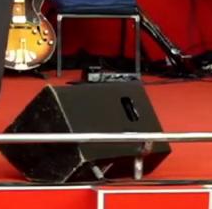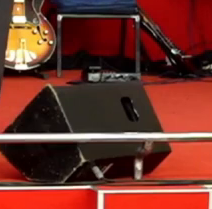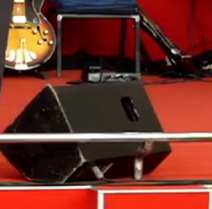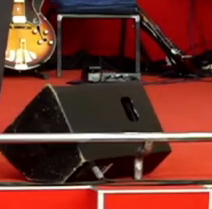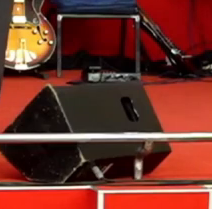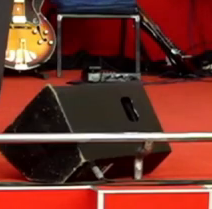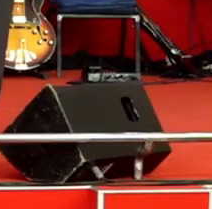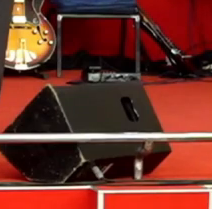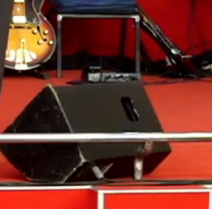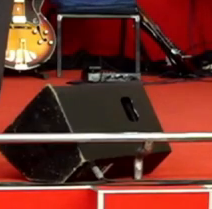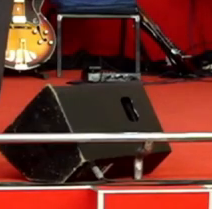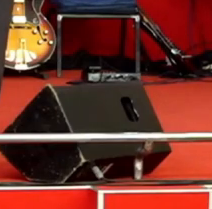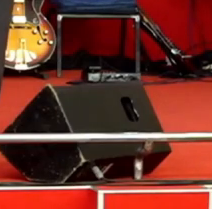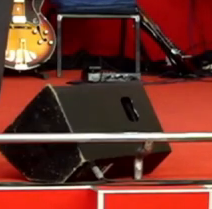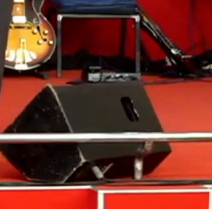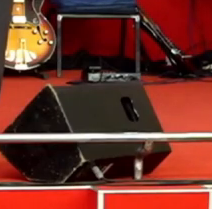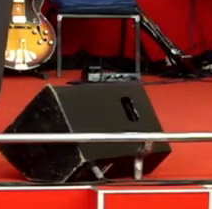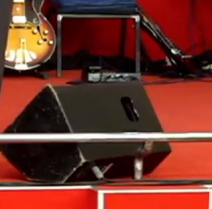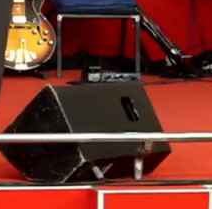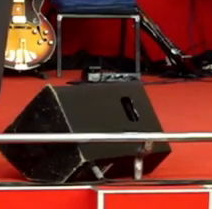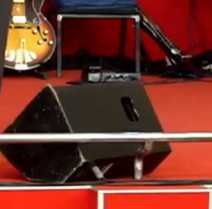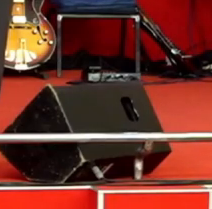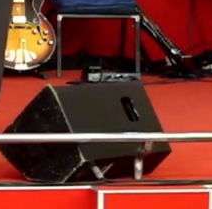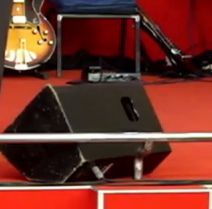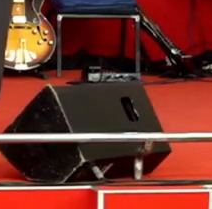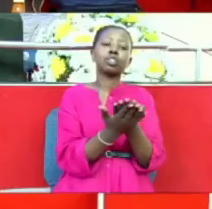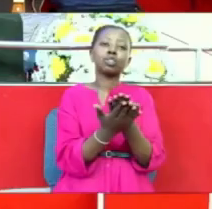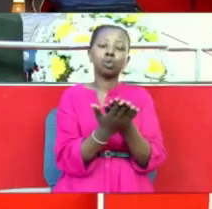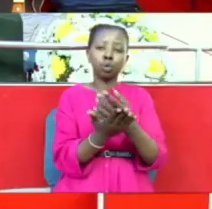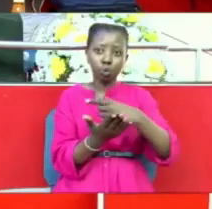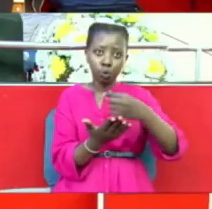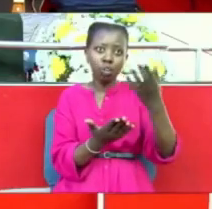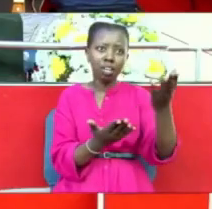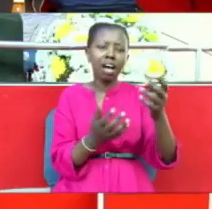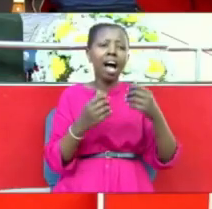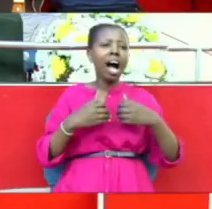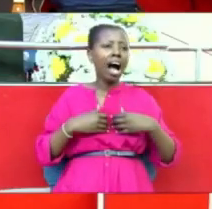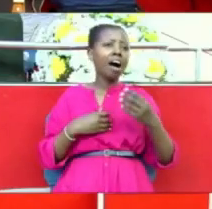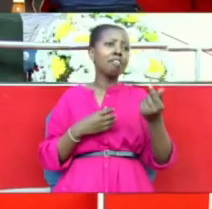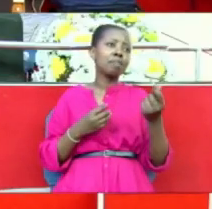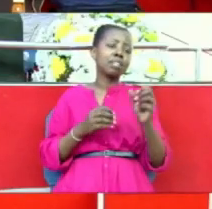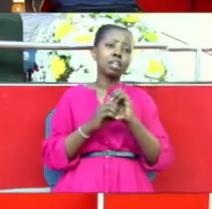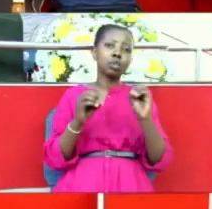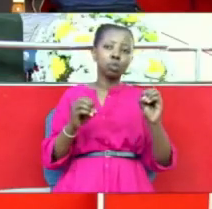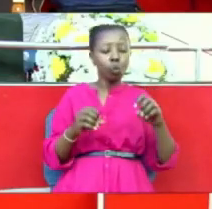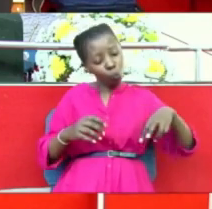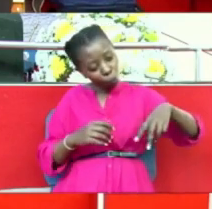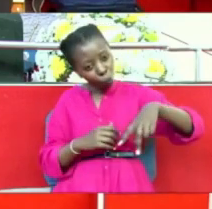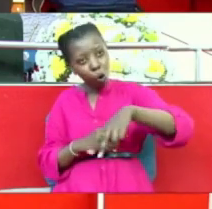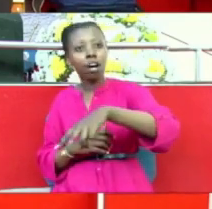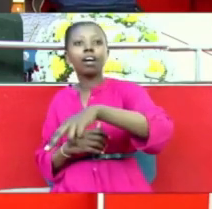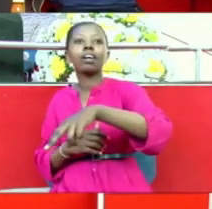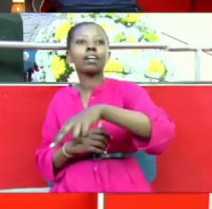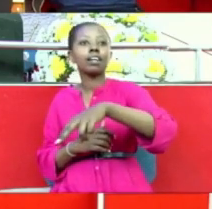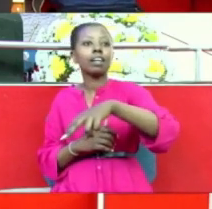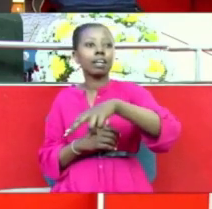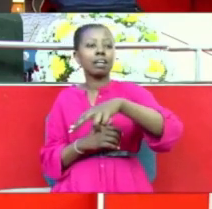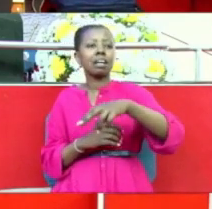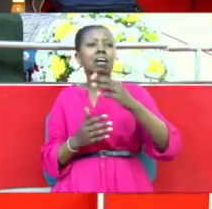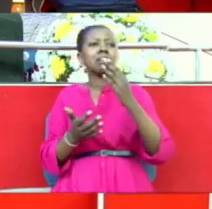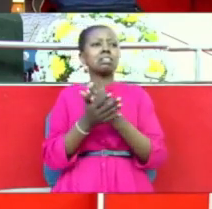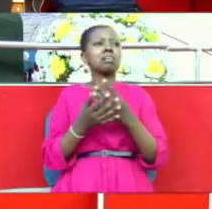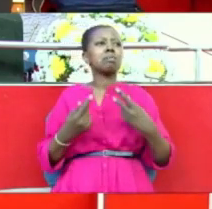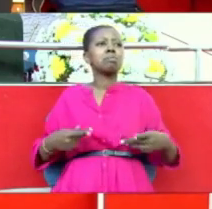Nikupeleka application. Nikupeleke. Sina pesa, enda na mguu. Sina pesa, just walk. Amen. You know there are some of us,